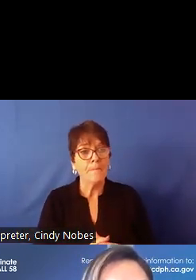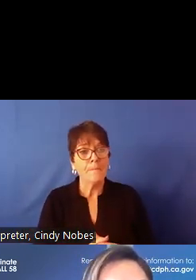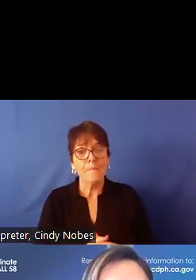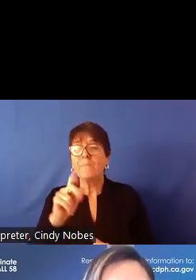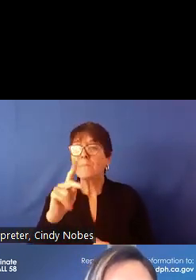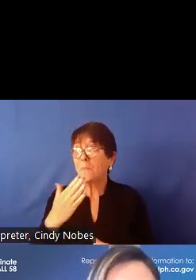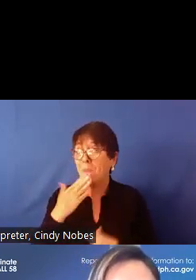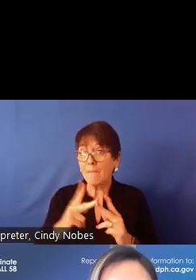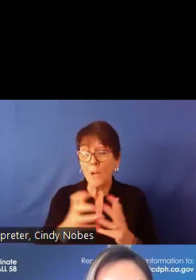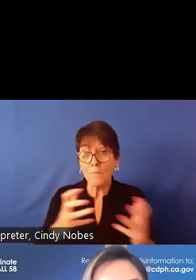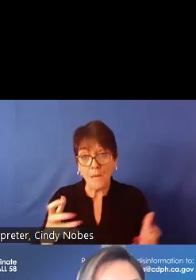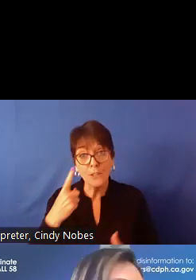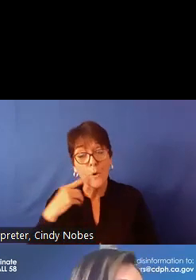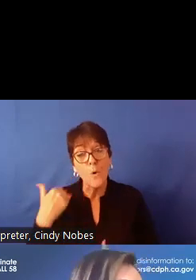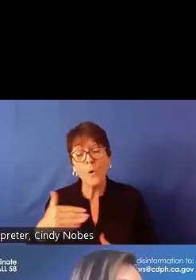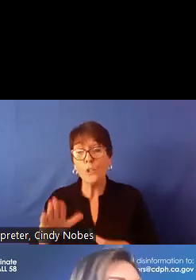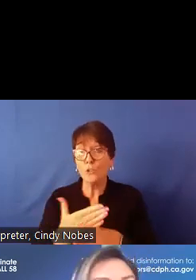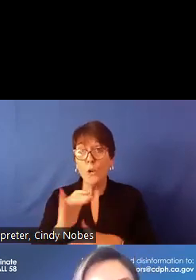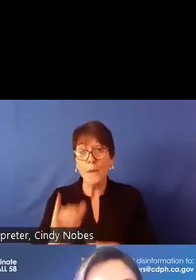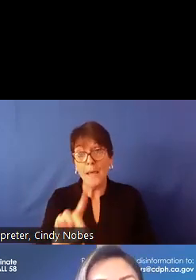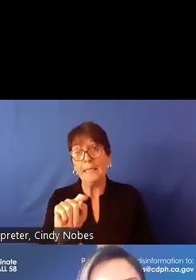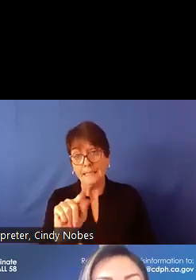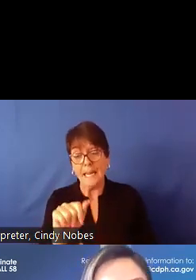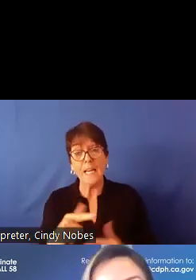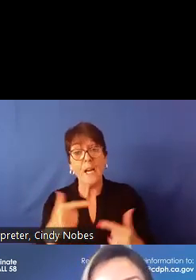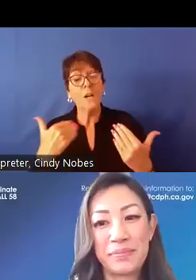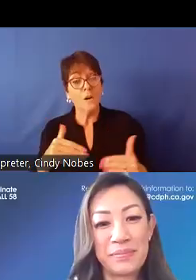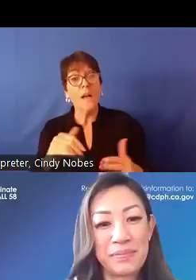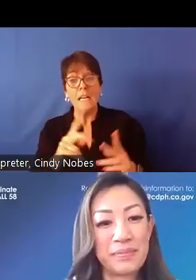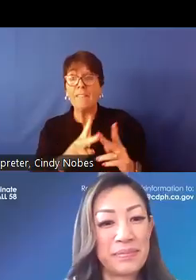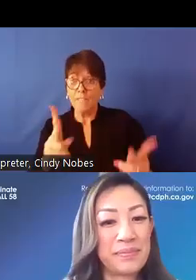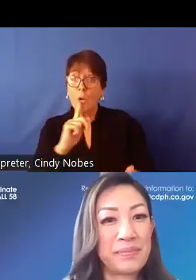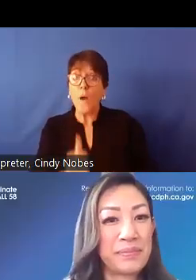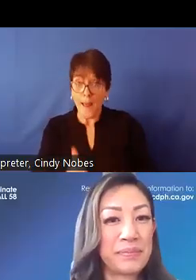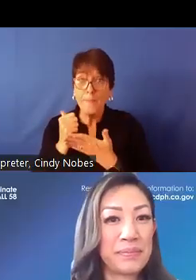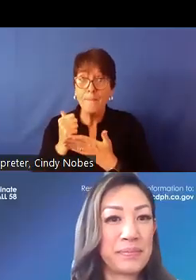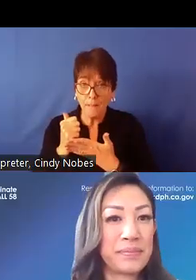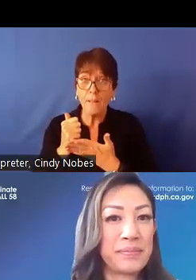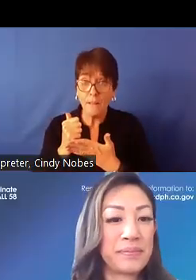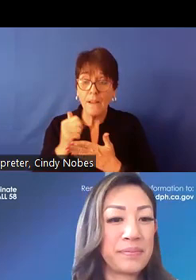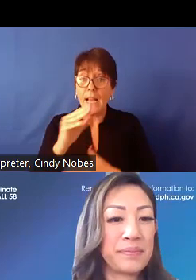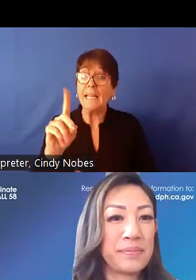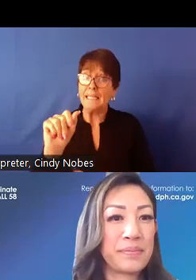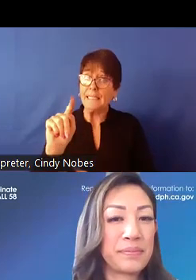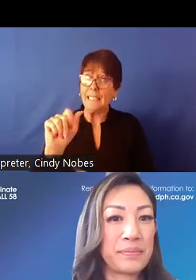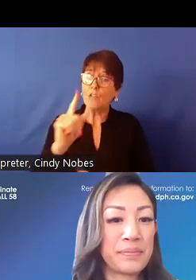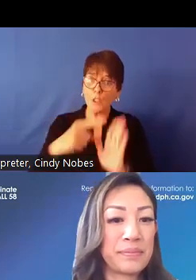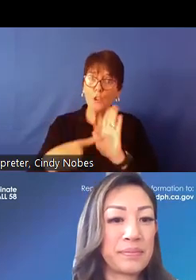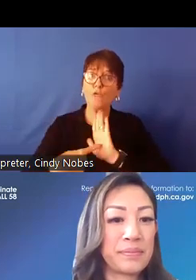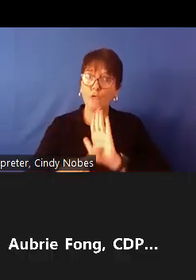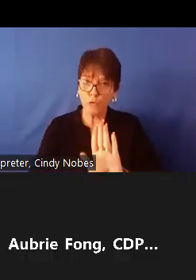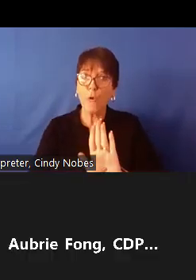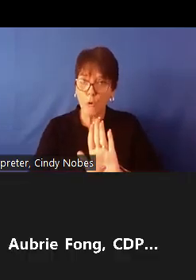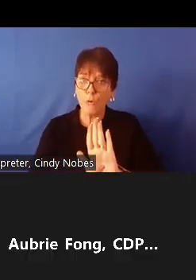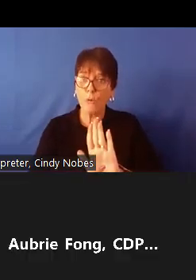Great, thank you very much for sharing the data, Aubrey. That's very insightful. And, you know, the data really shows that, you know,